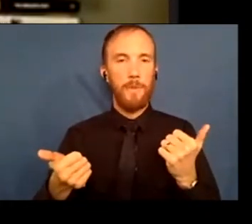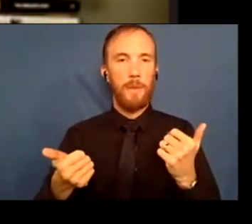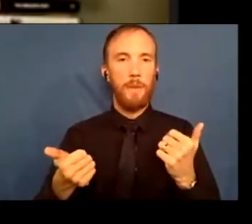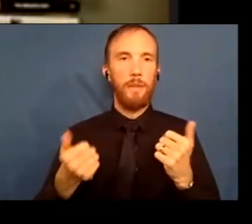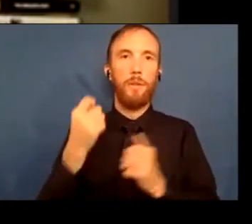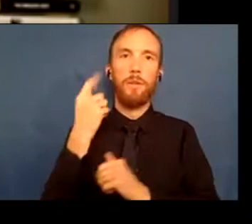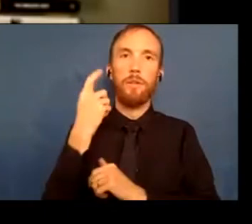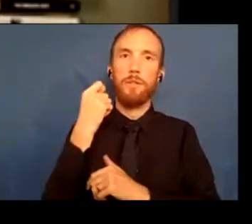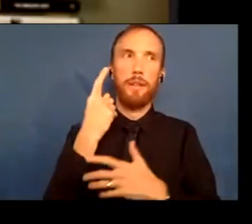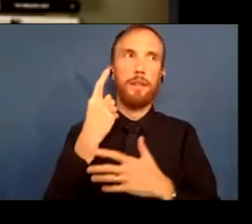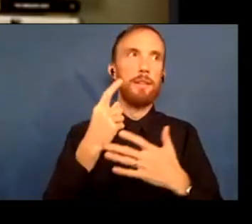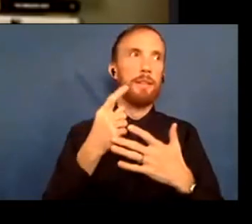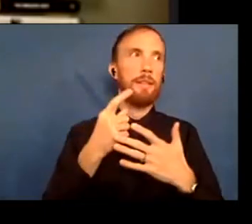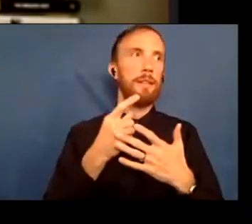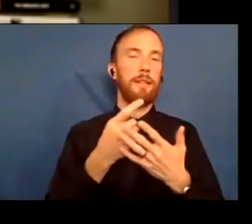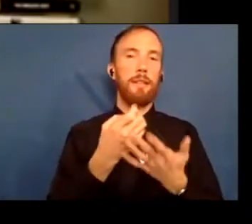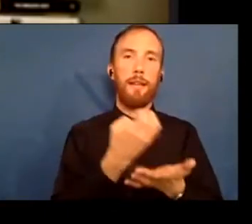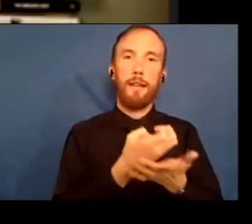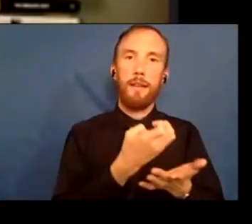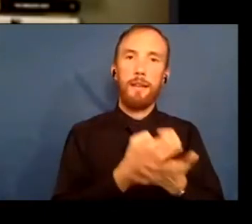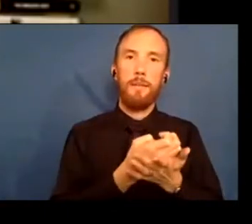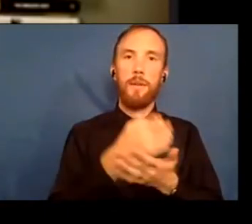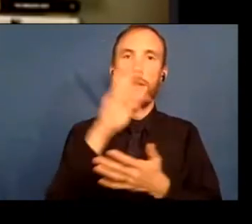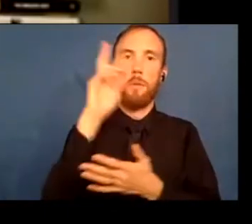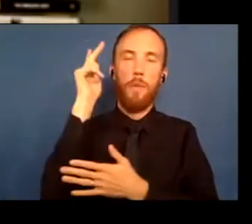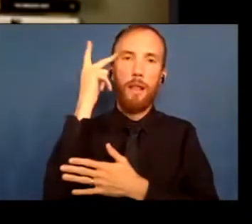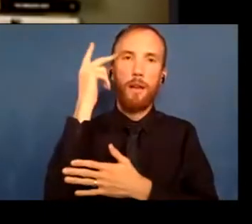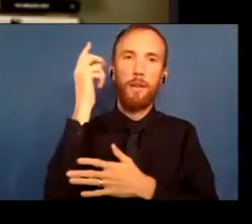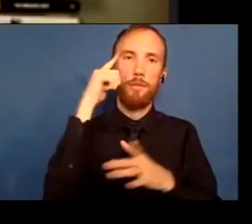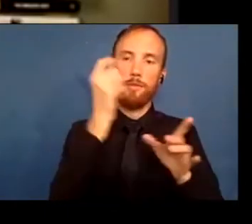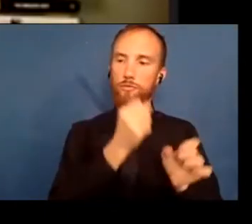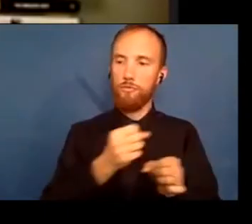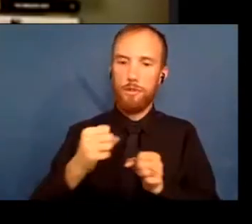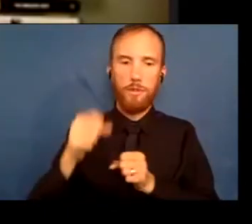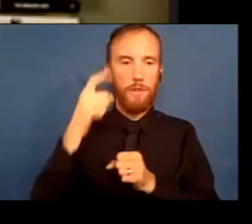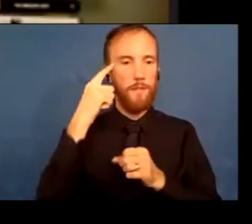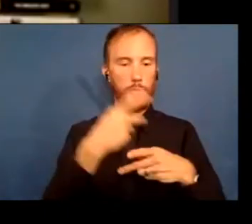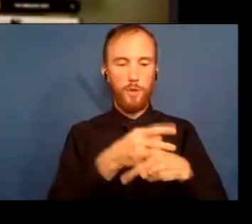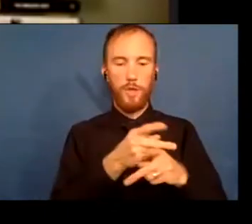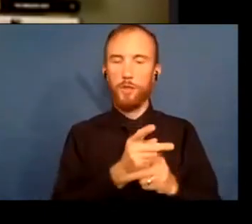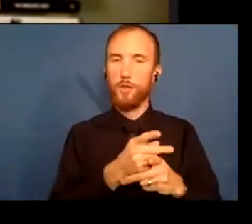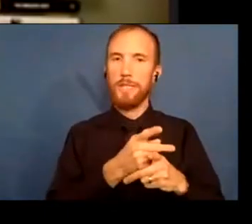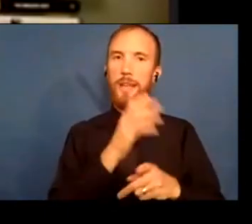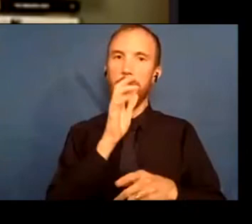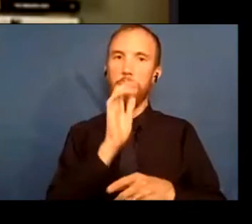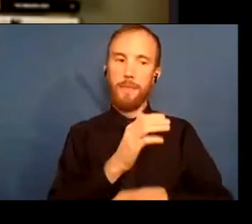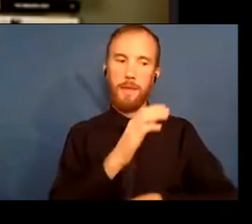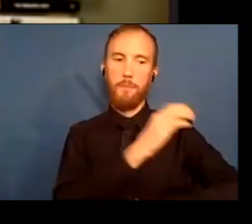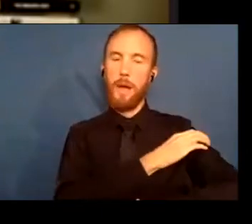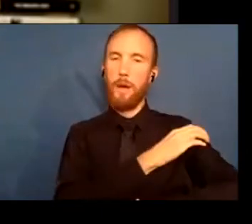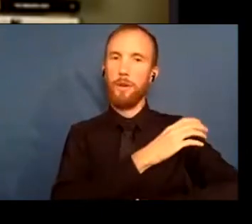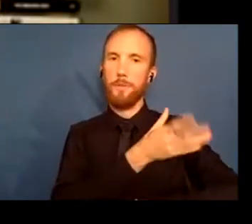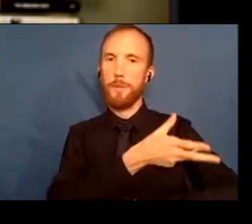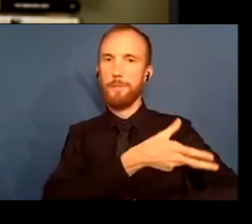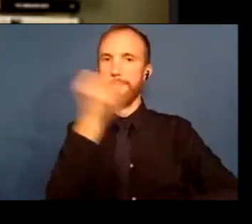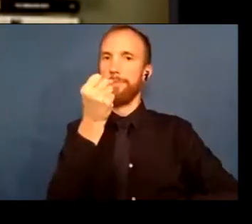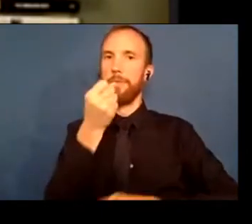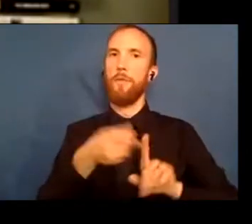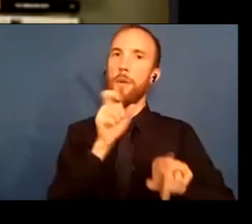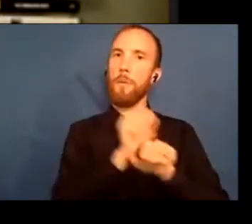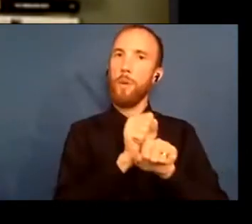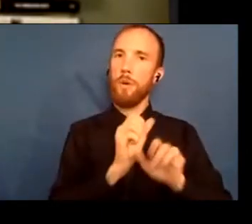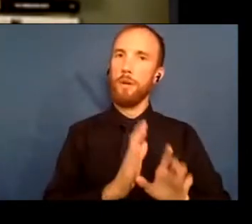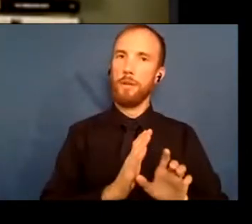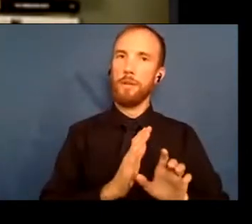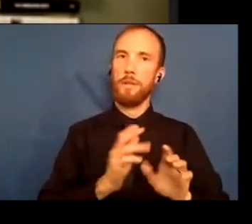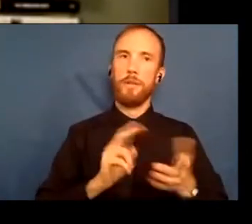strategy of nationalization of production lines is taken away from workers. So workers lose both the power of the